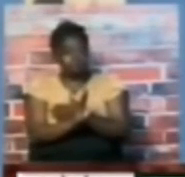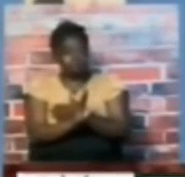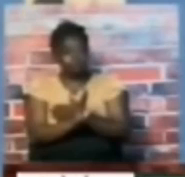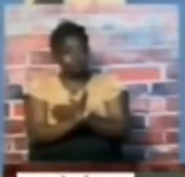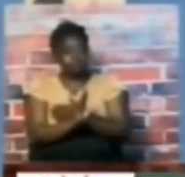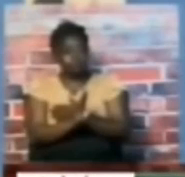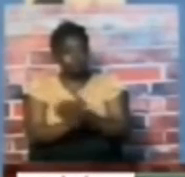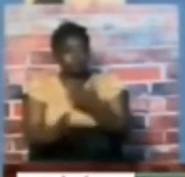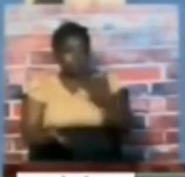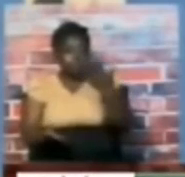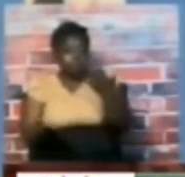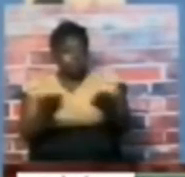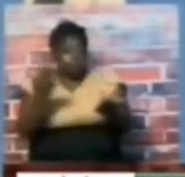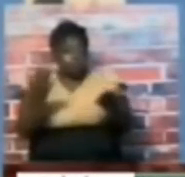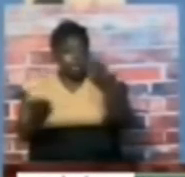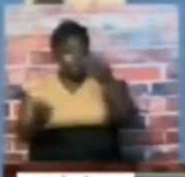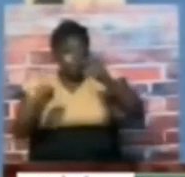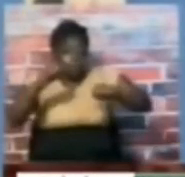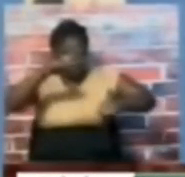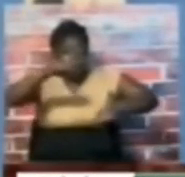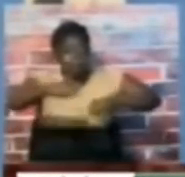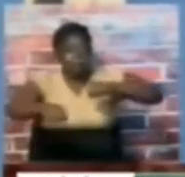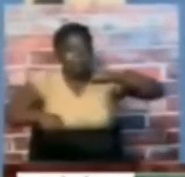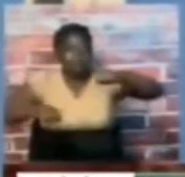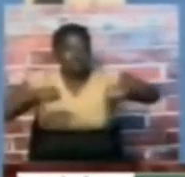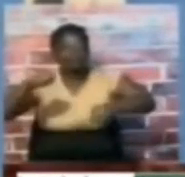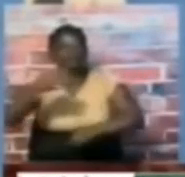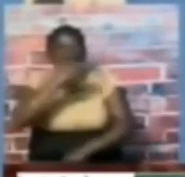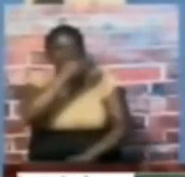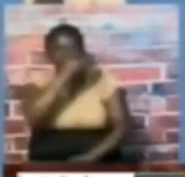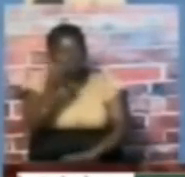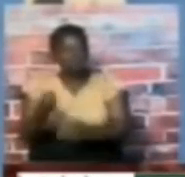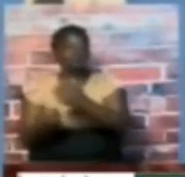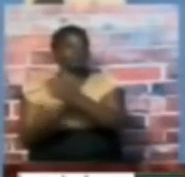it seems the bicycle is the best thing,